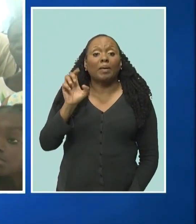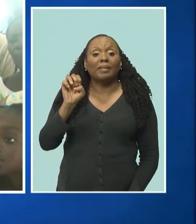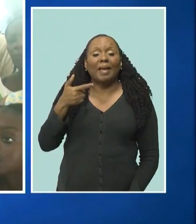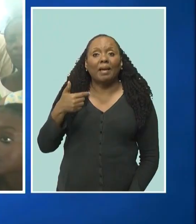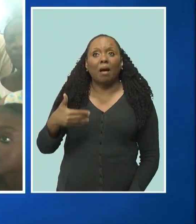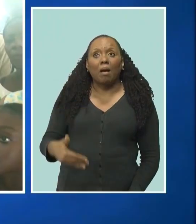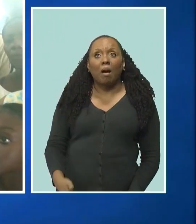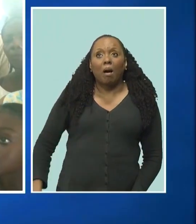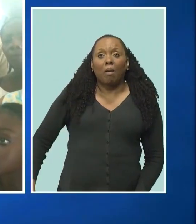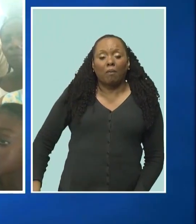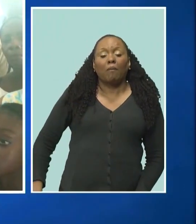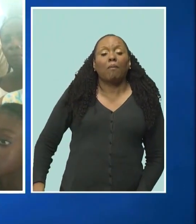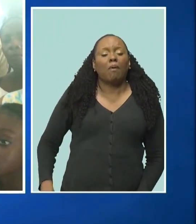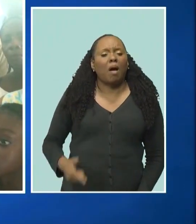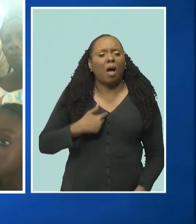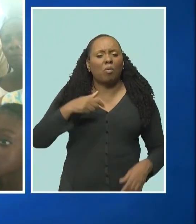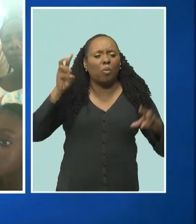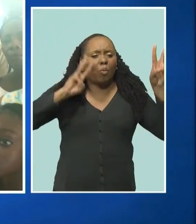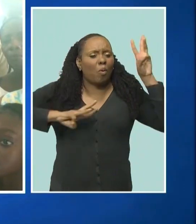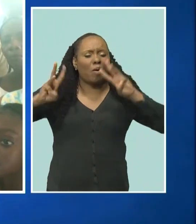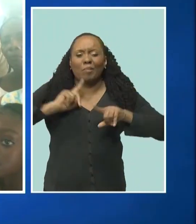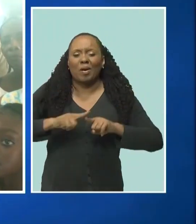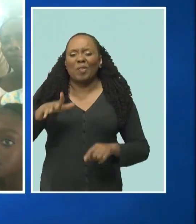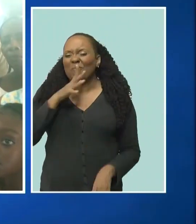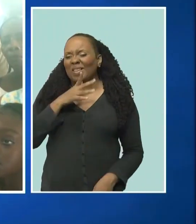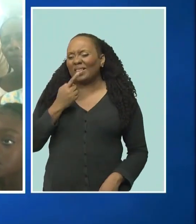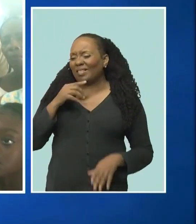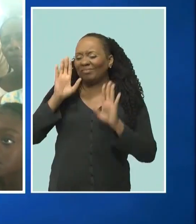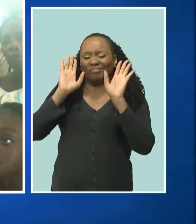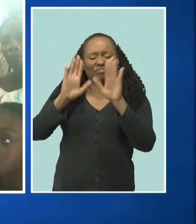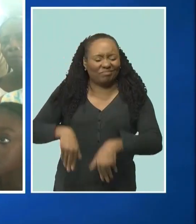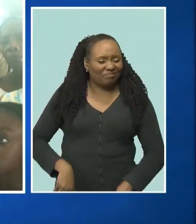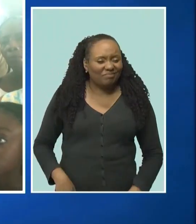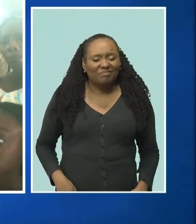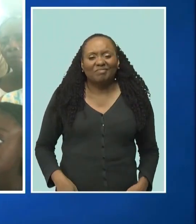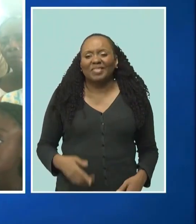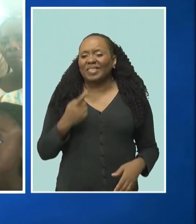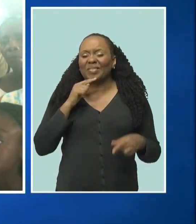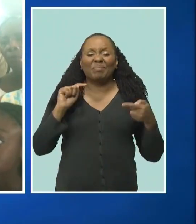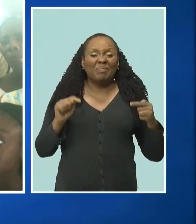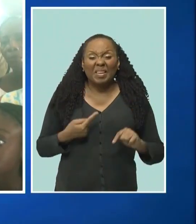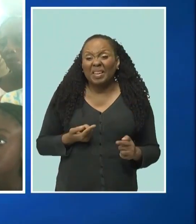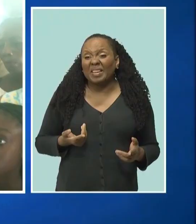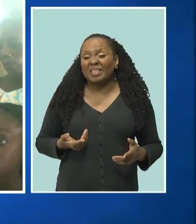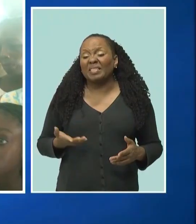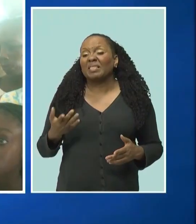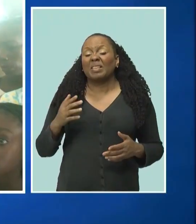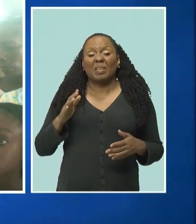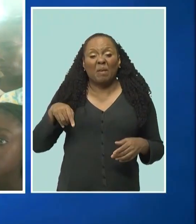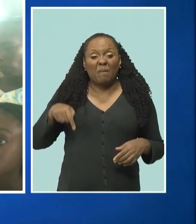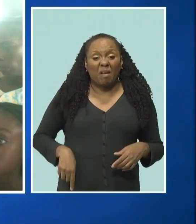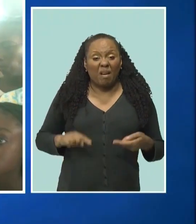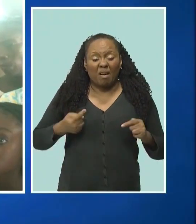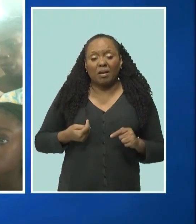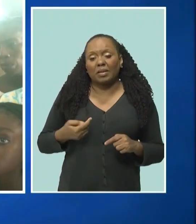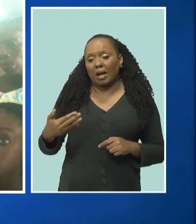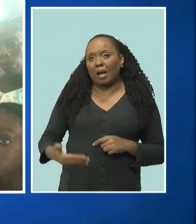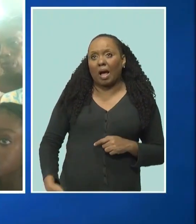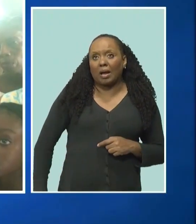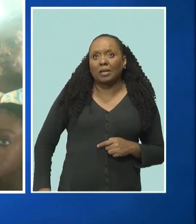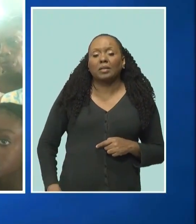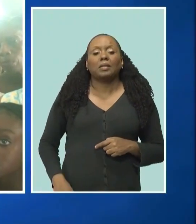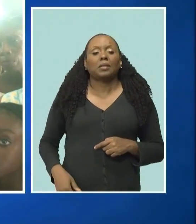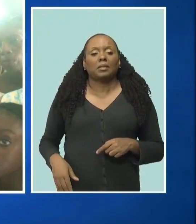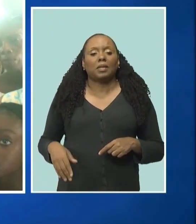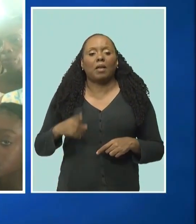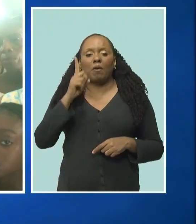I was worried, but she wasn't worried. She said it was painful and she asked the doctor to take it off. So we gave her